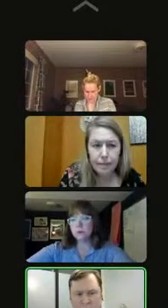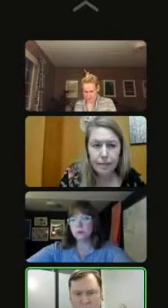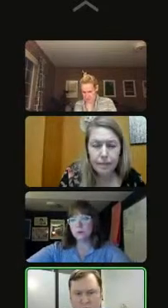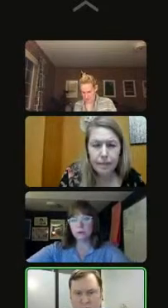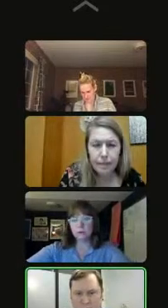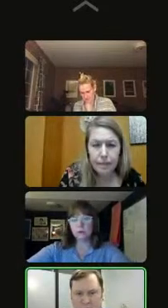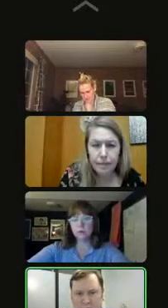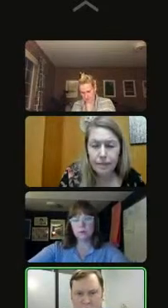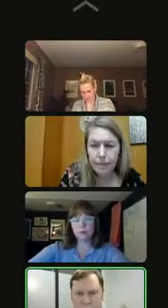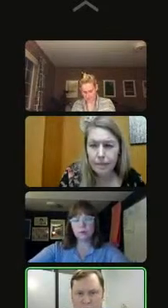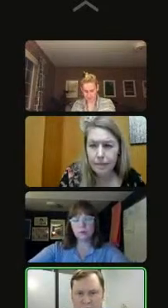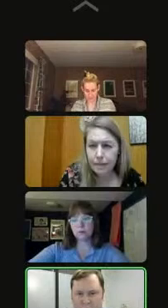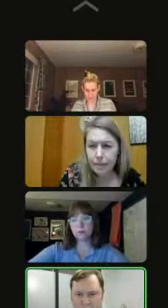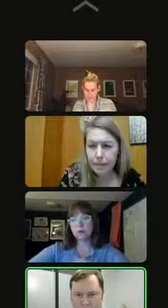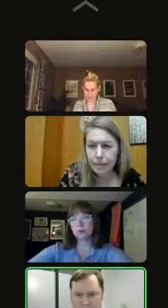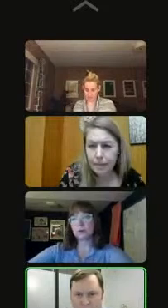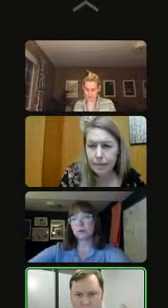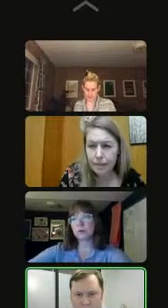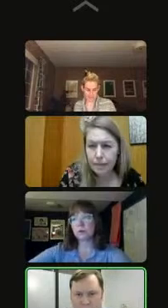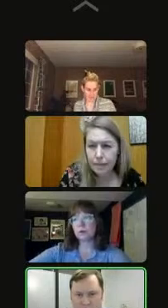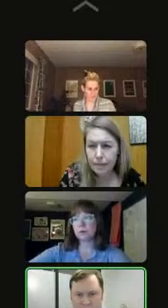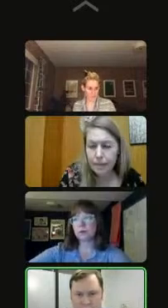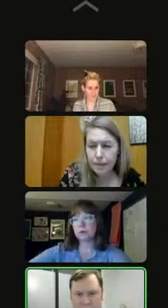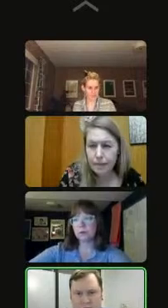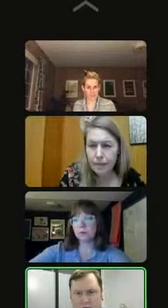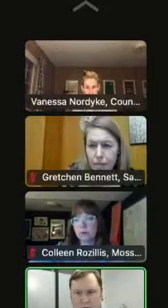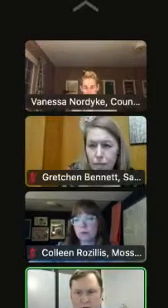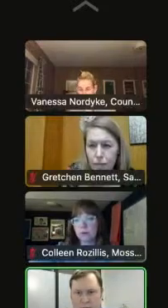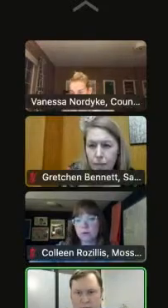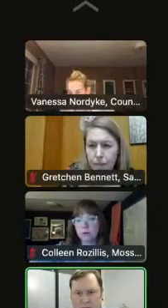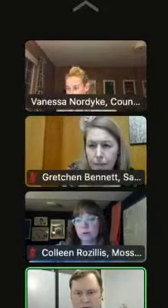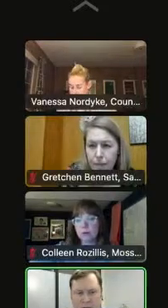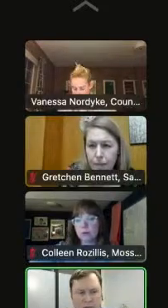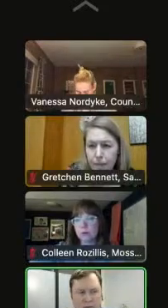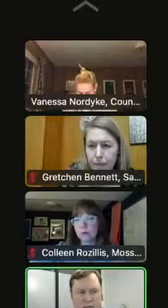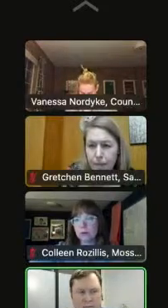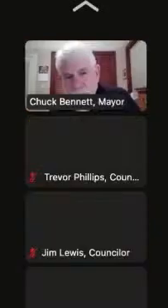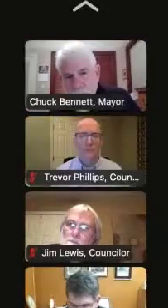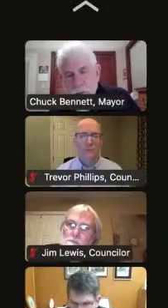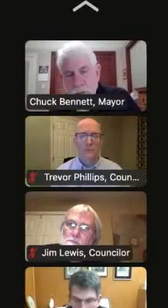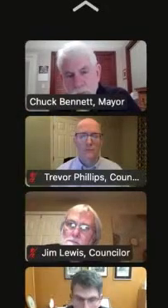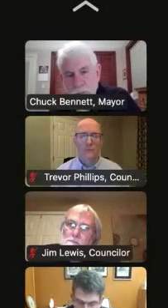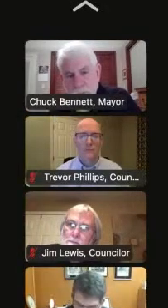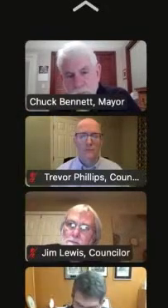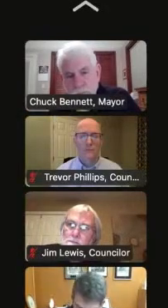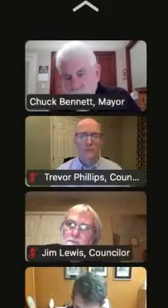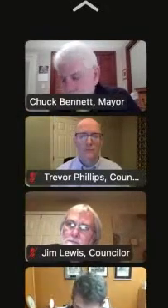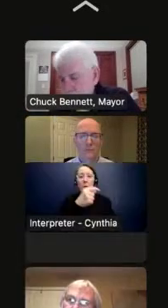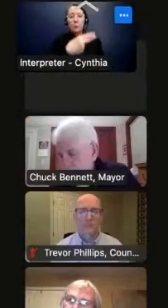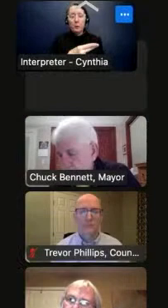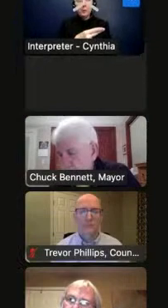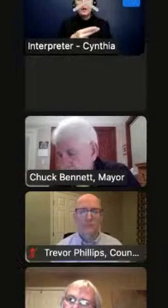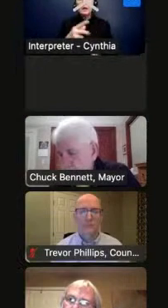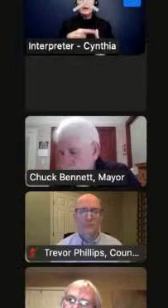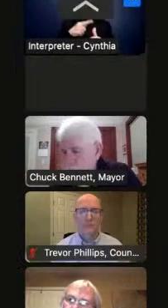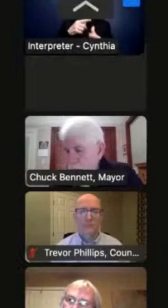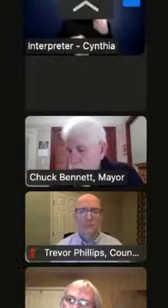currently being done in one day on a Thursdays to it'd be available to dispatch all 5 days.